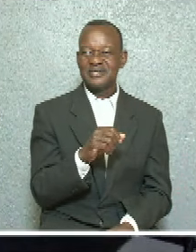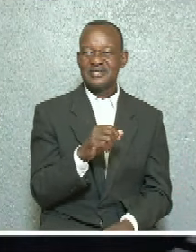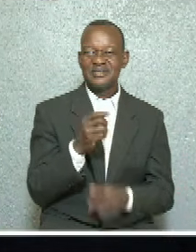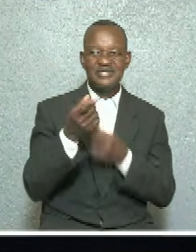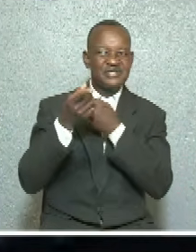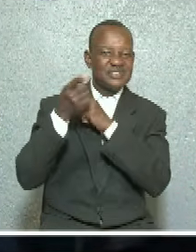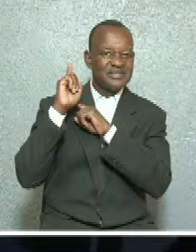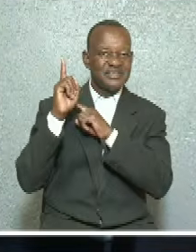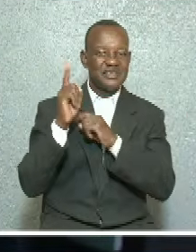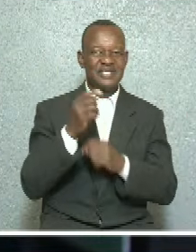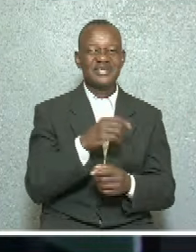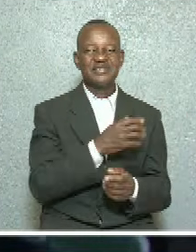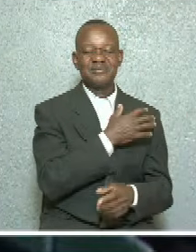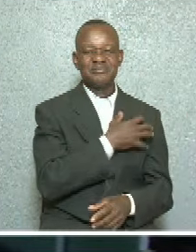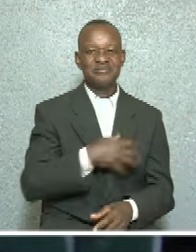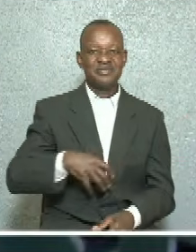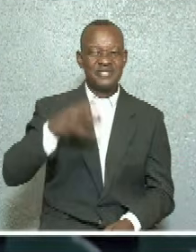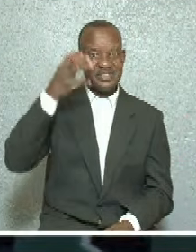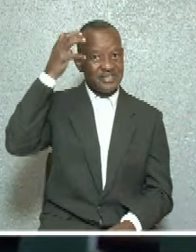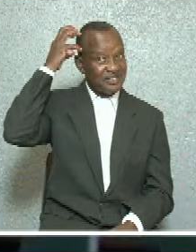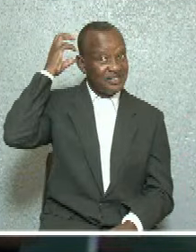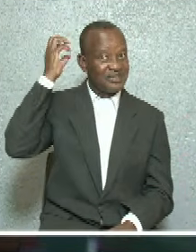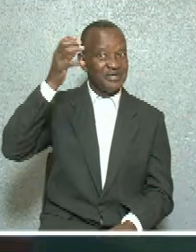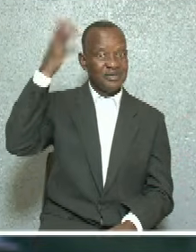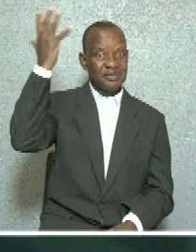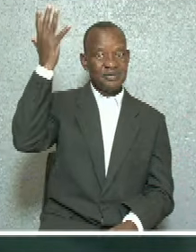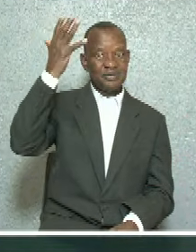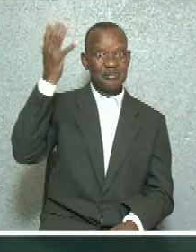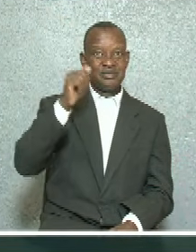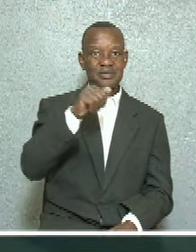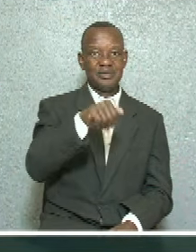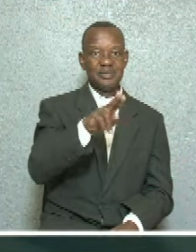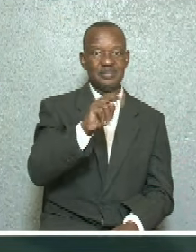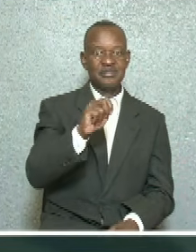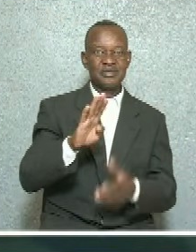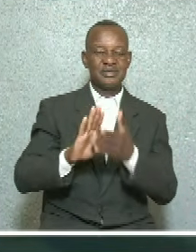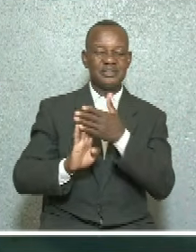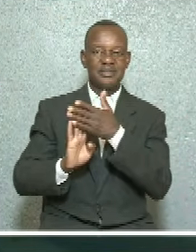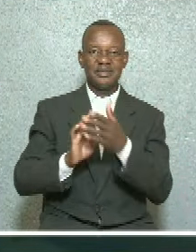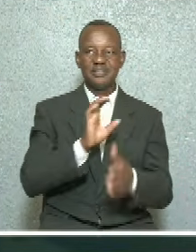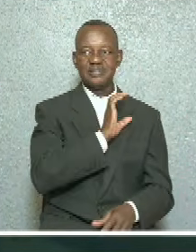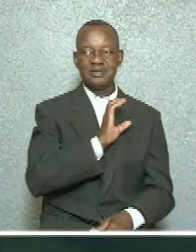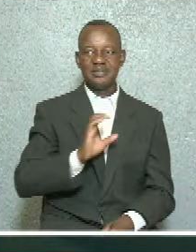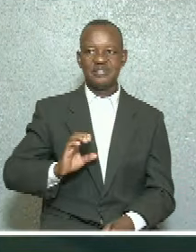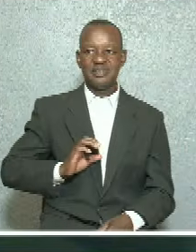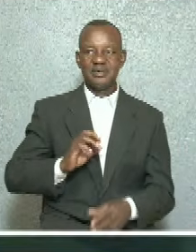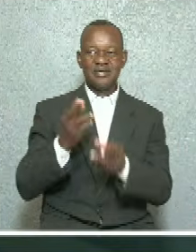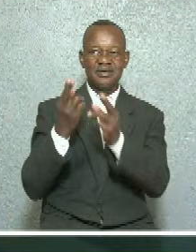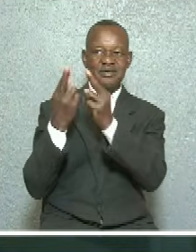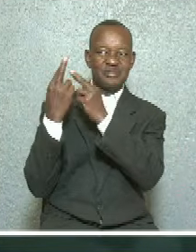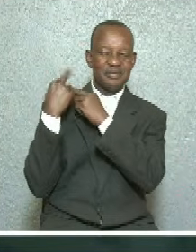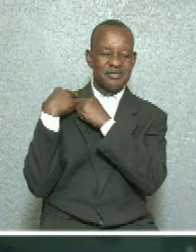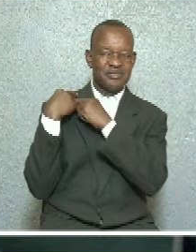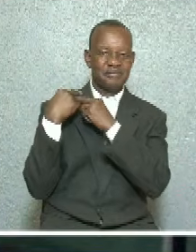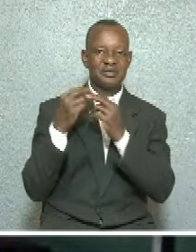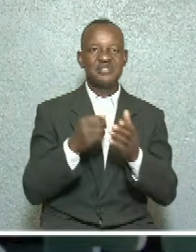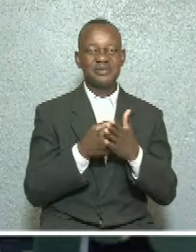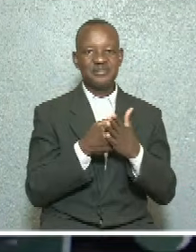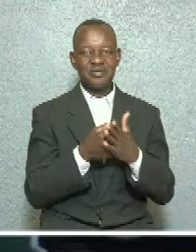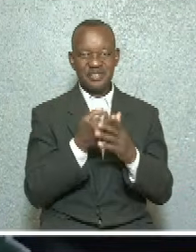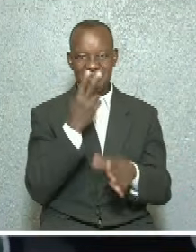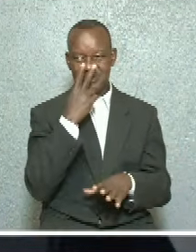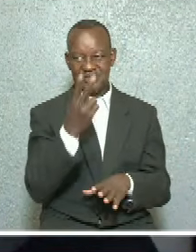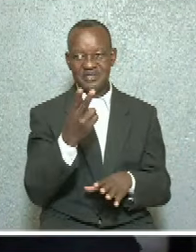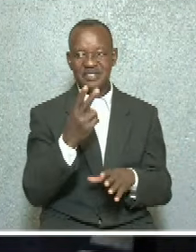Council. So the Security Council is actually responsible for maintaining peace and unity within countries. So I